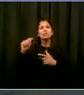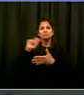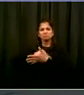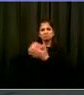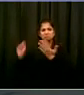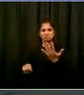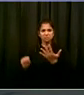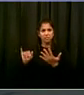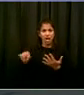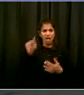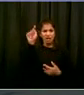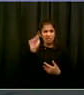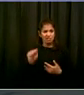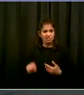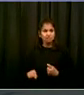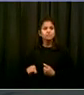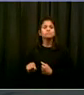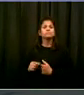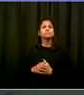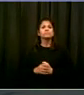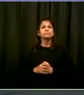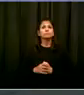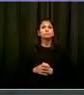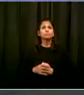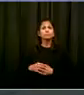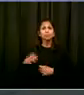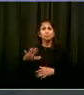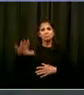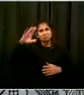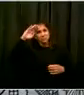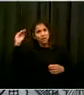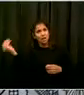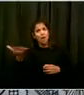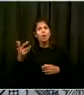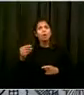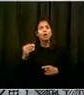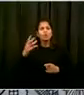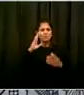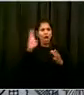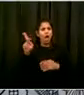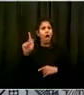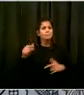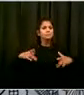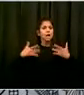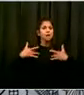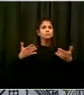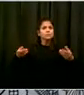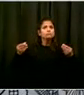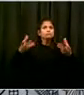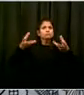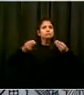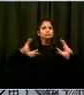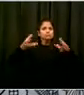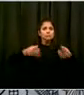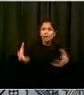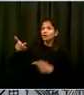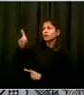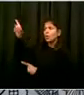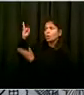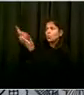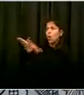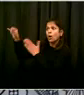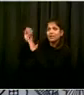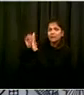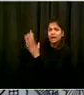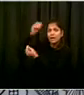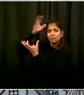We're getting information constantly from the state, updating it. We'll get it out to the people. We're going to create an online tool to let people know by typing